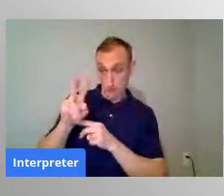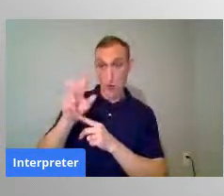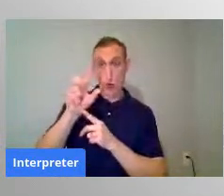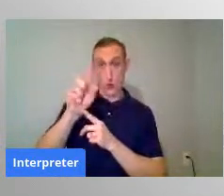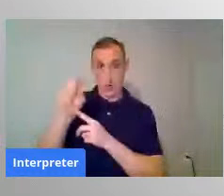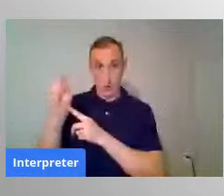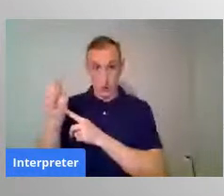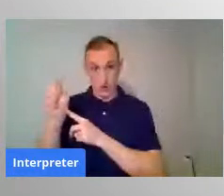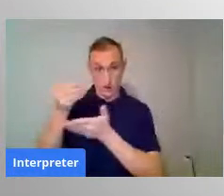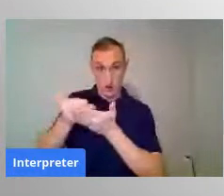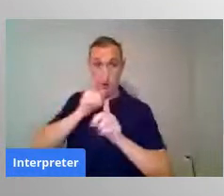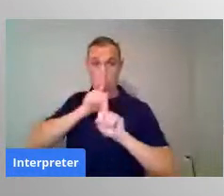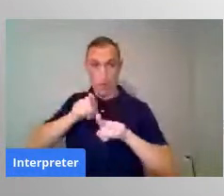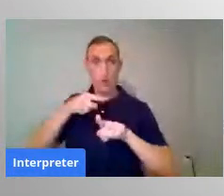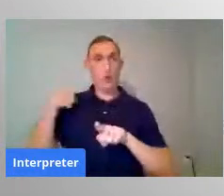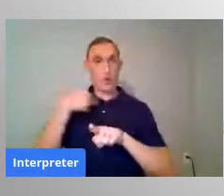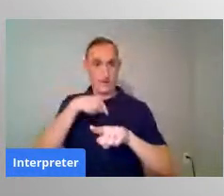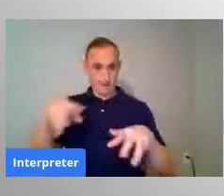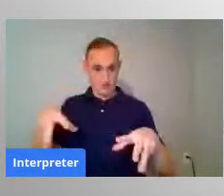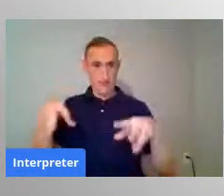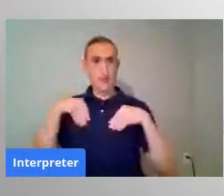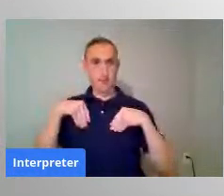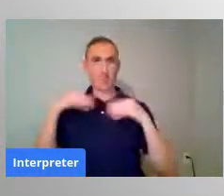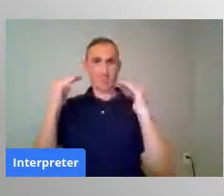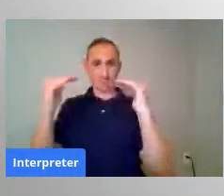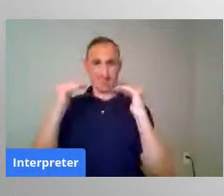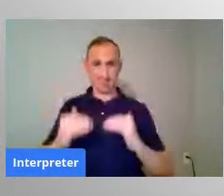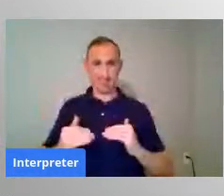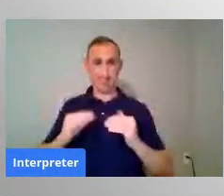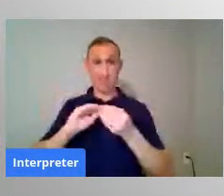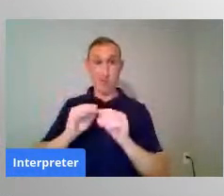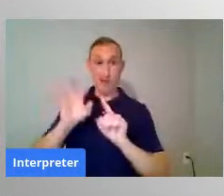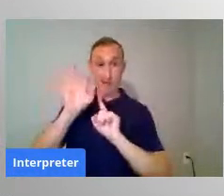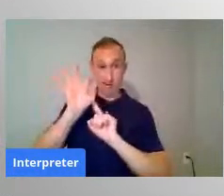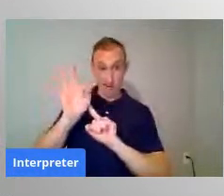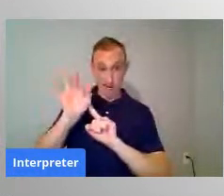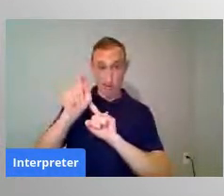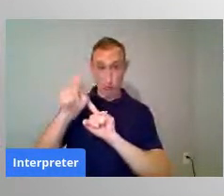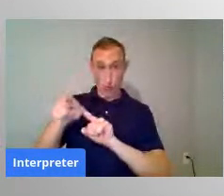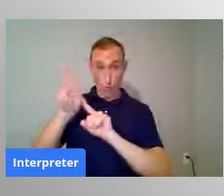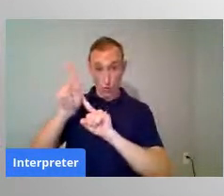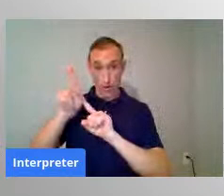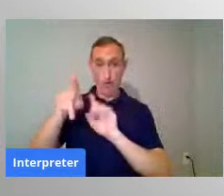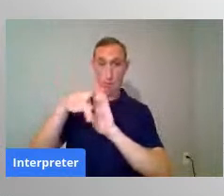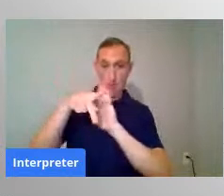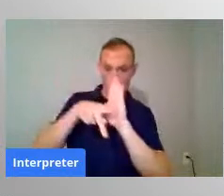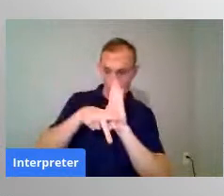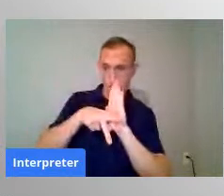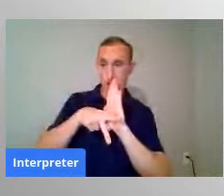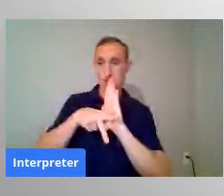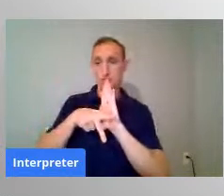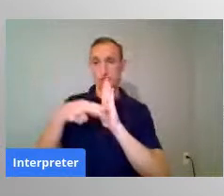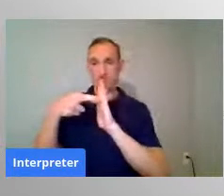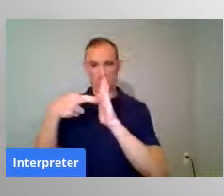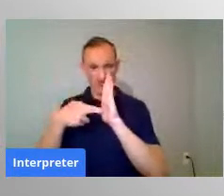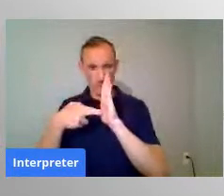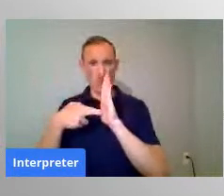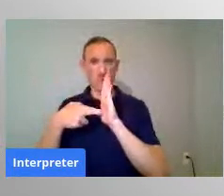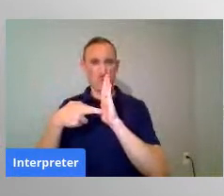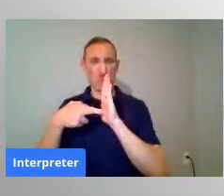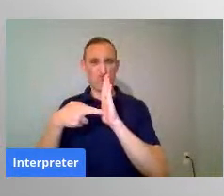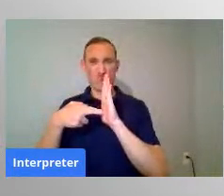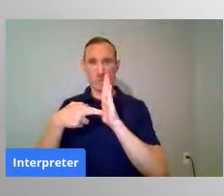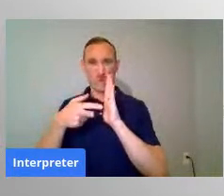move forward to item number 9.1, and these are our policies, regulations, exhibits to be